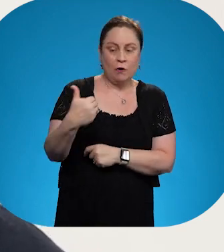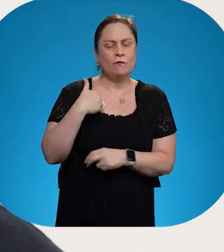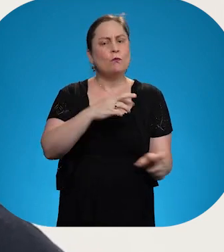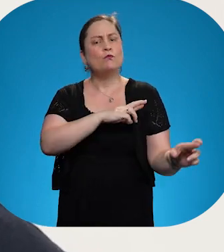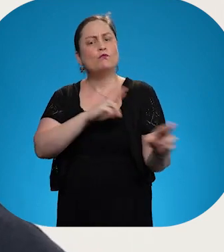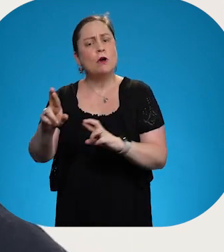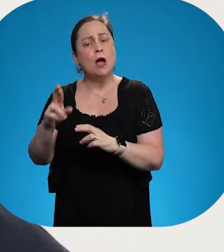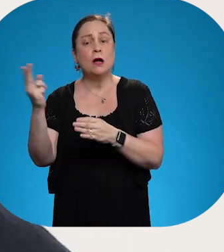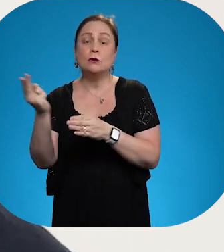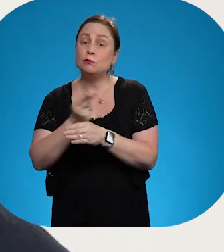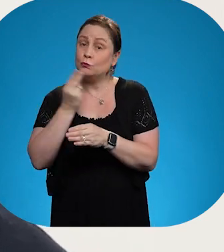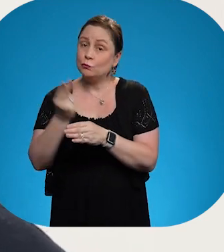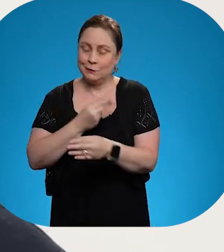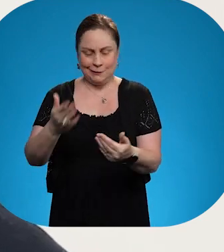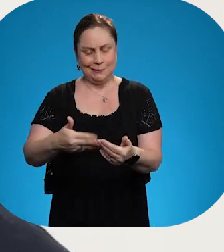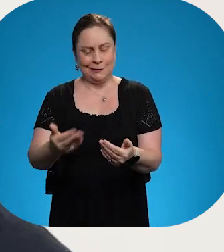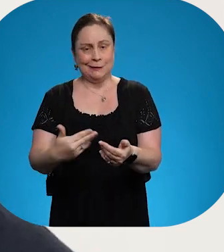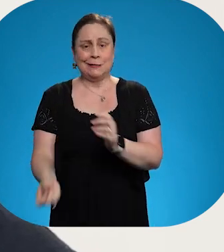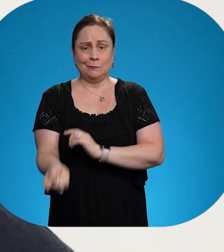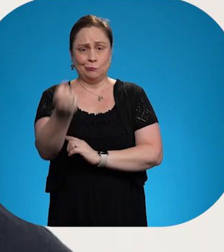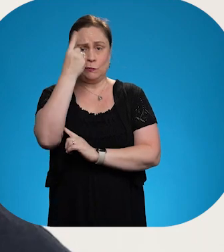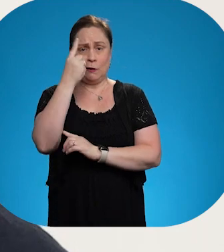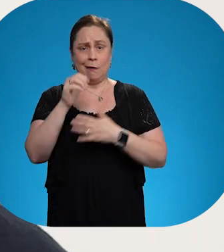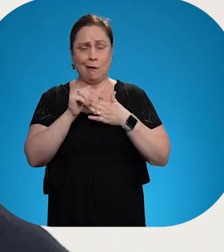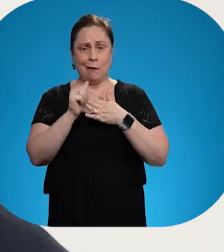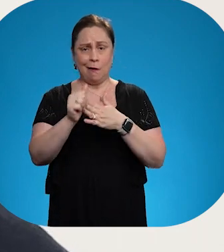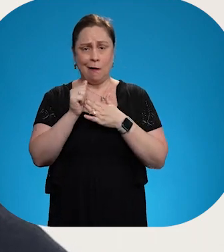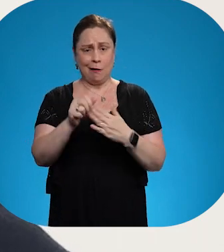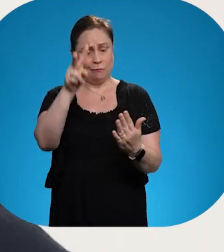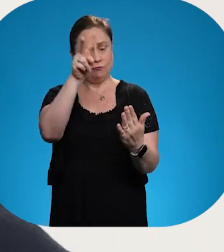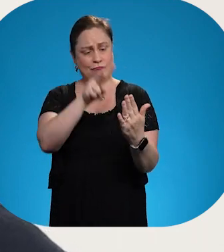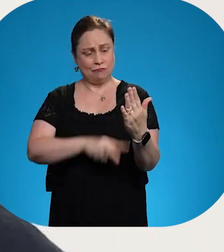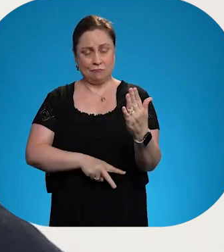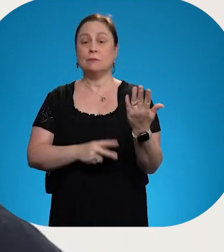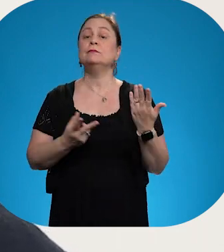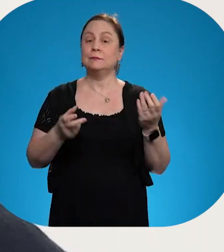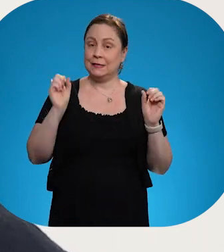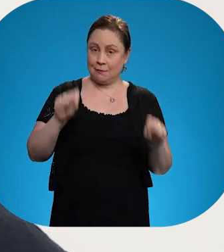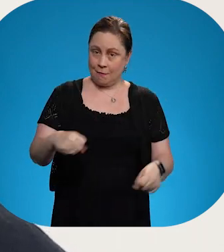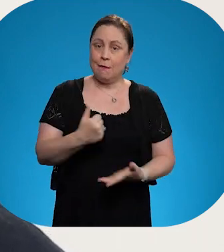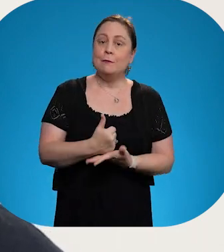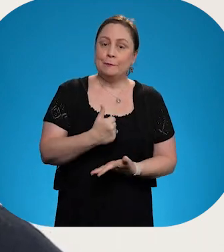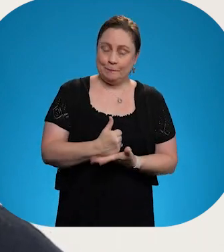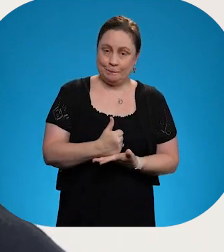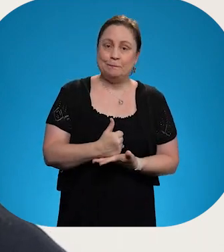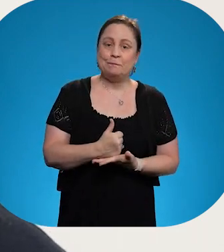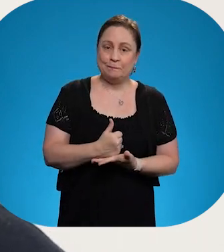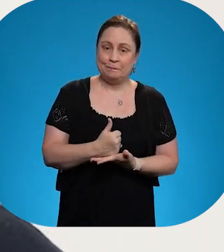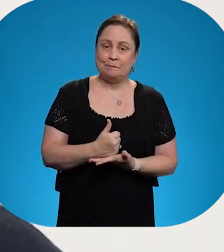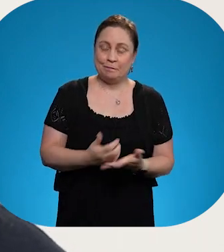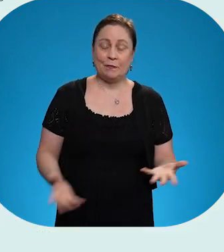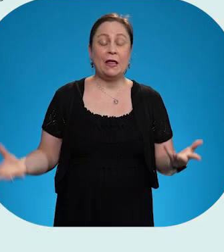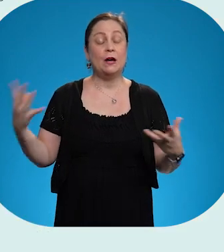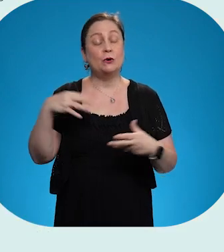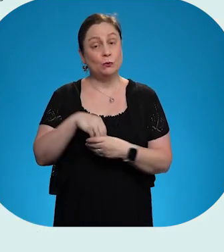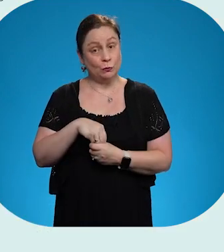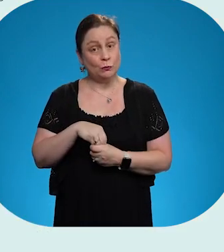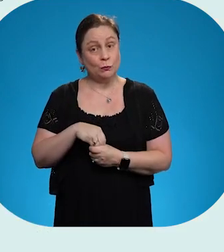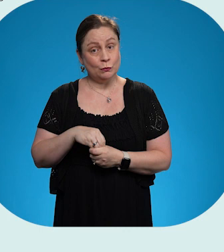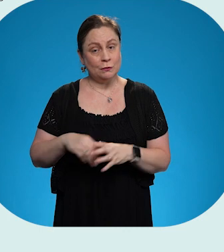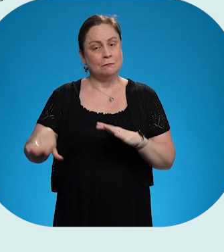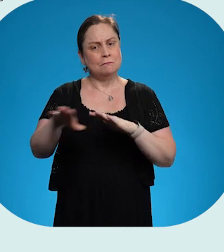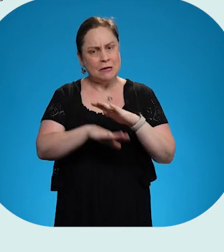now have a ready-to-use and easy-to-understand guide at hand that can help you in this area.